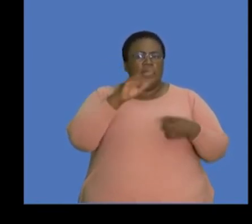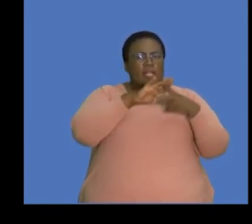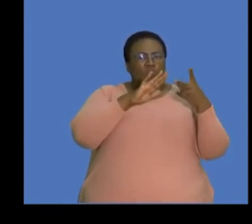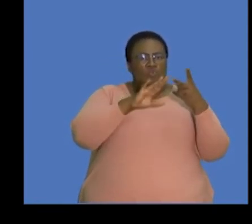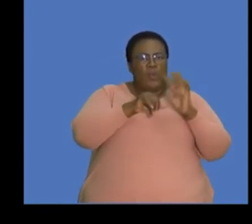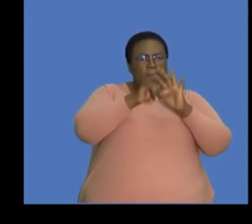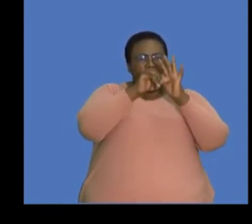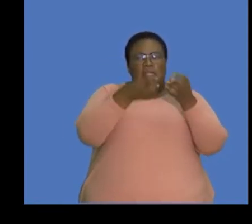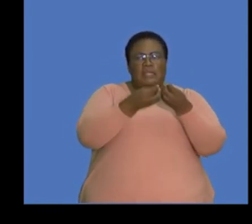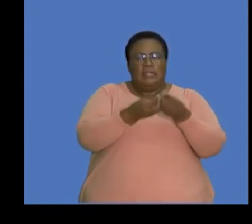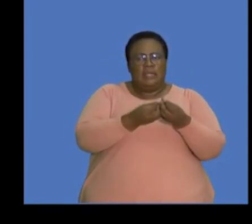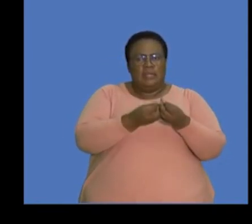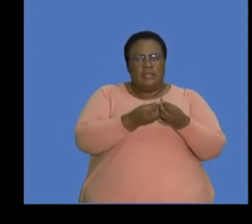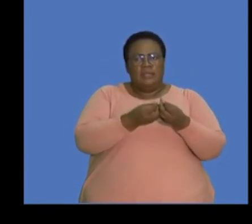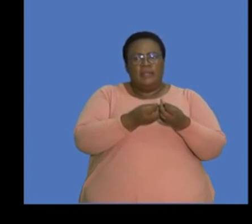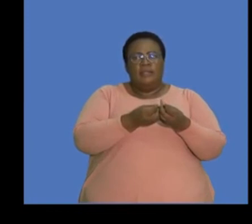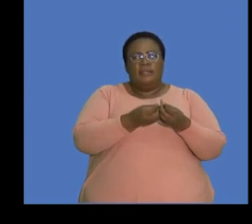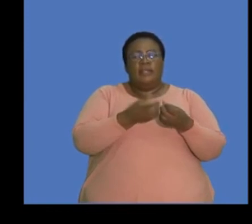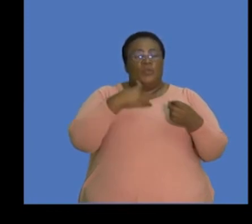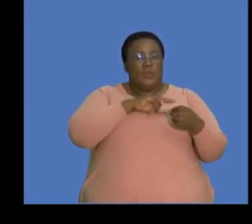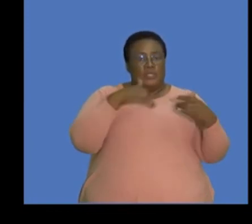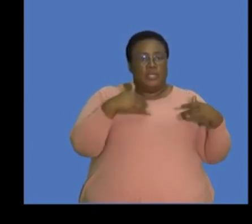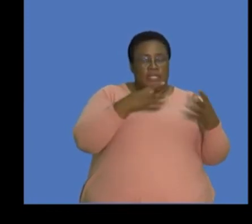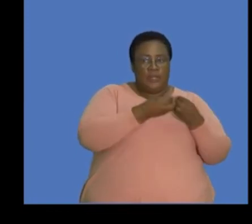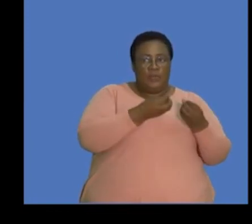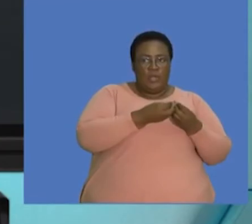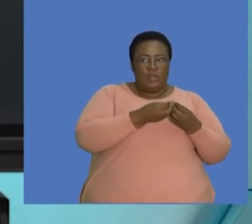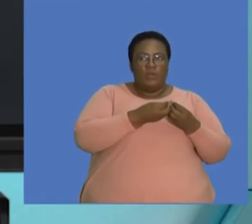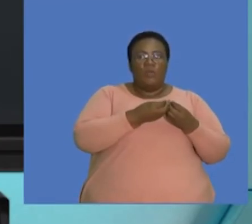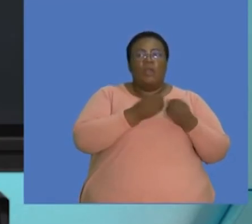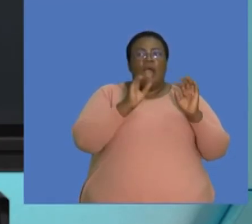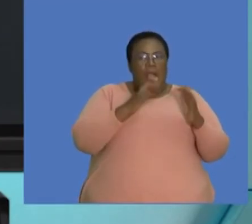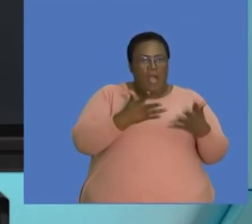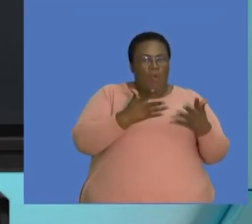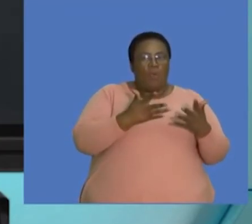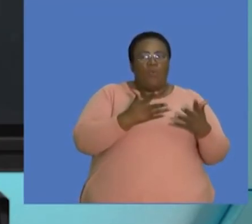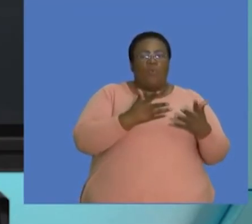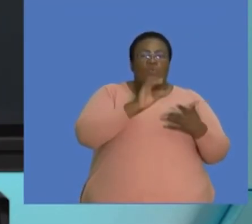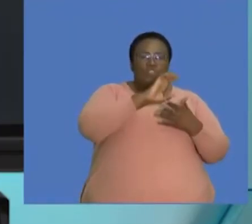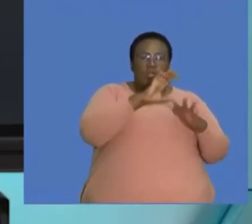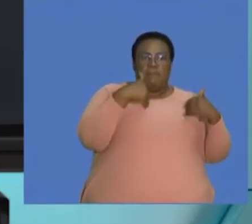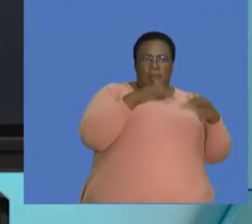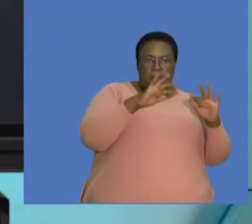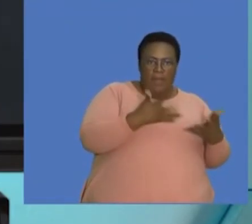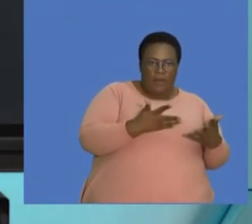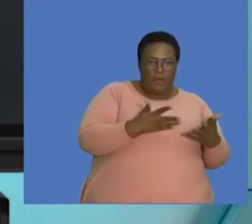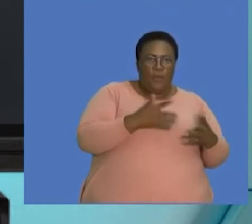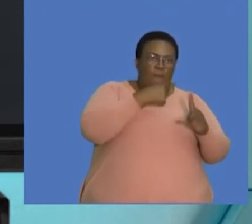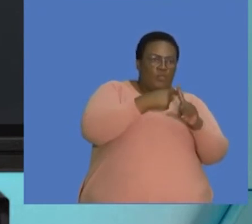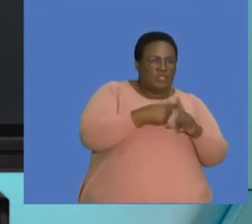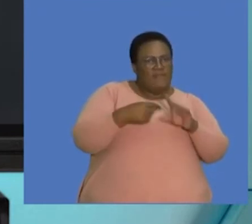gist in as far as the two main thinking ideas that we started with, to say how exactly